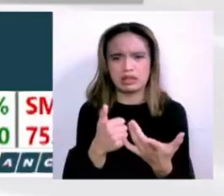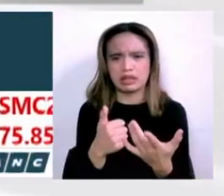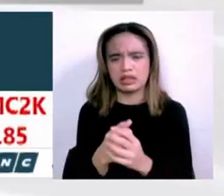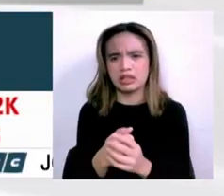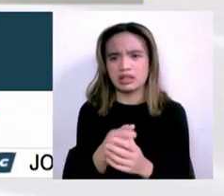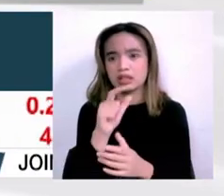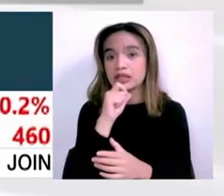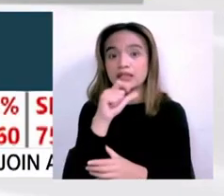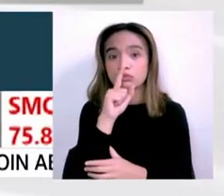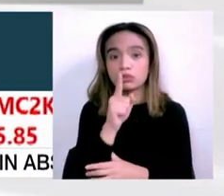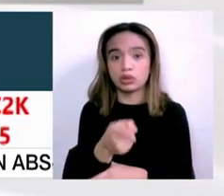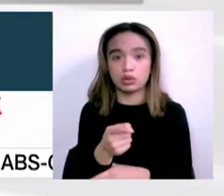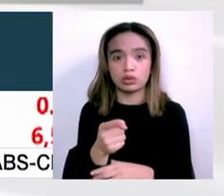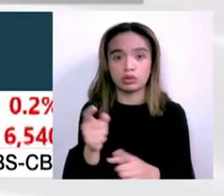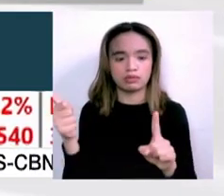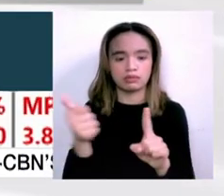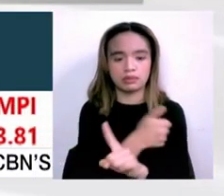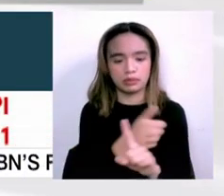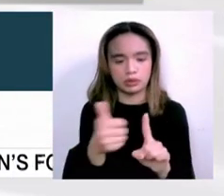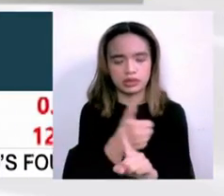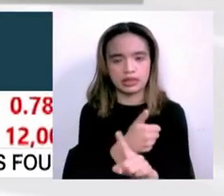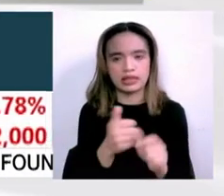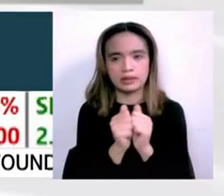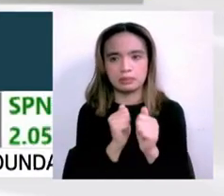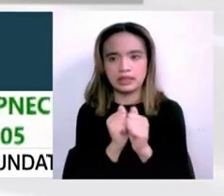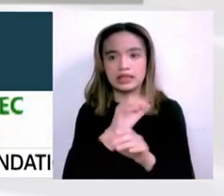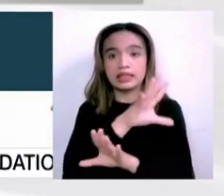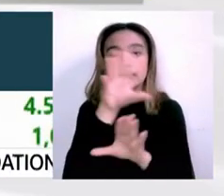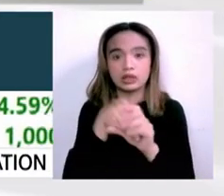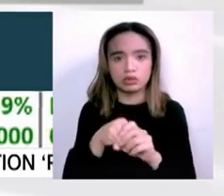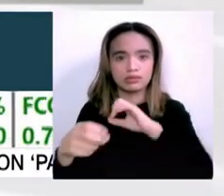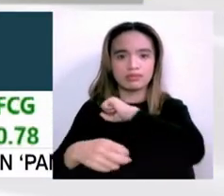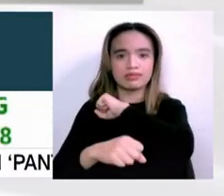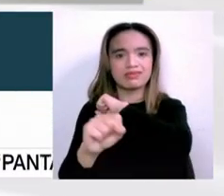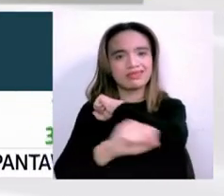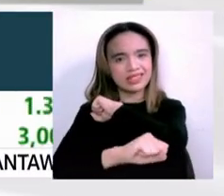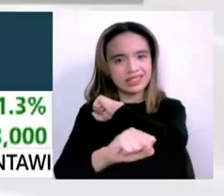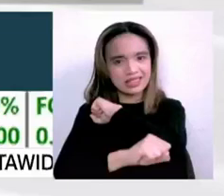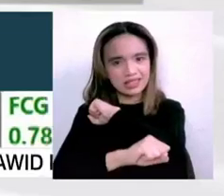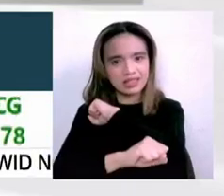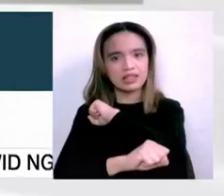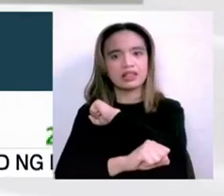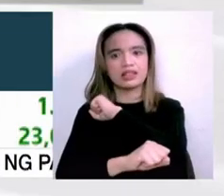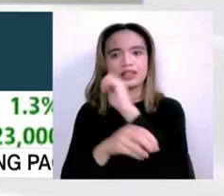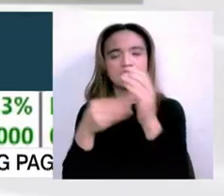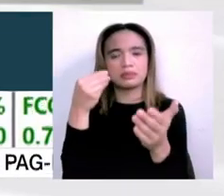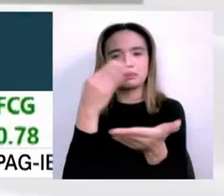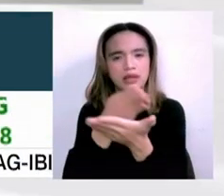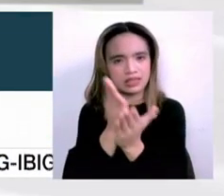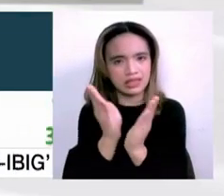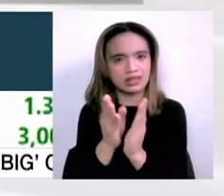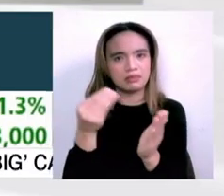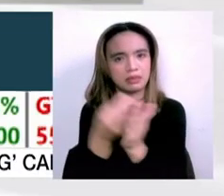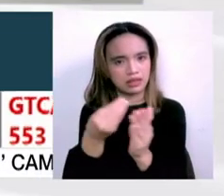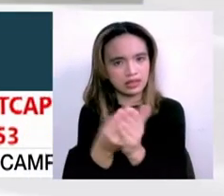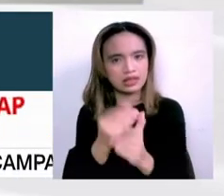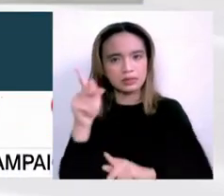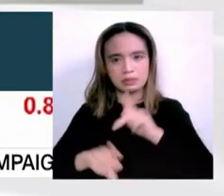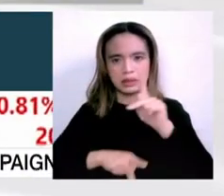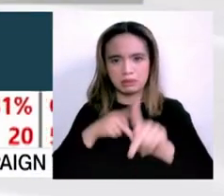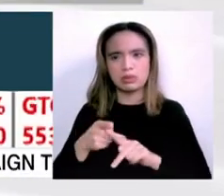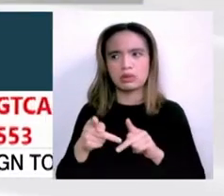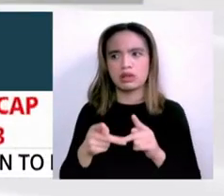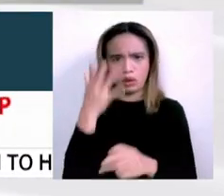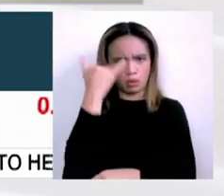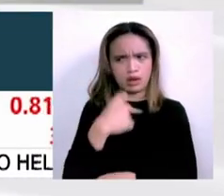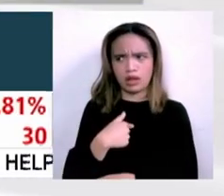no? Pag sinabi yung blood in their hands, kasama doon yung pagnanakaw sa kaba ng bayan. That's blood in their hands. Why would I vote